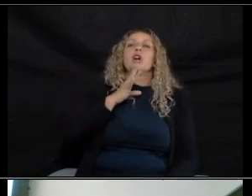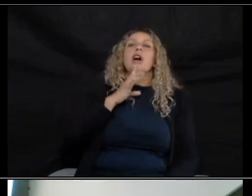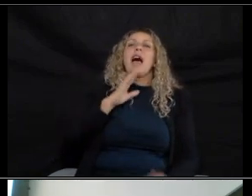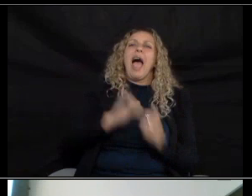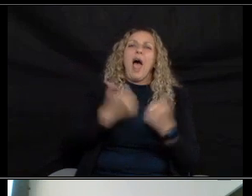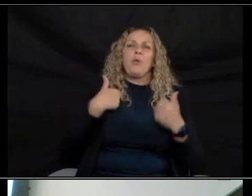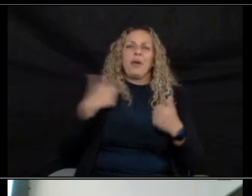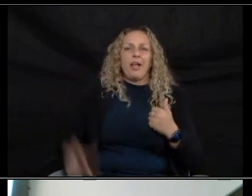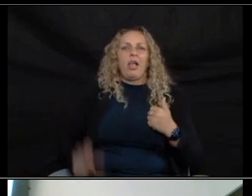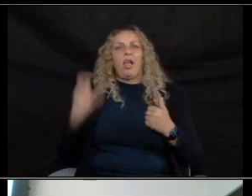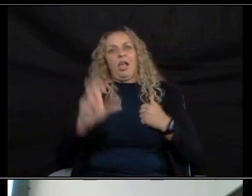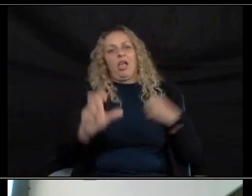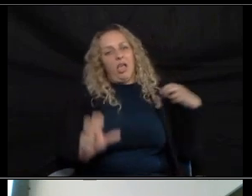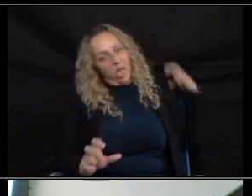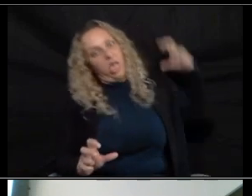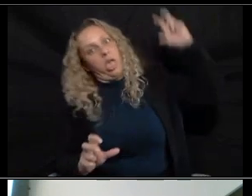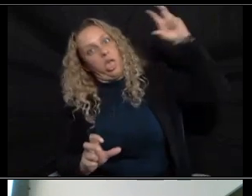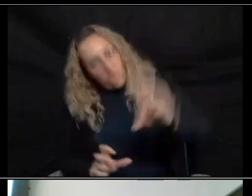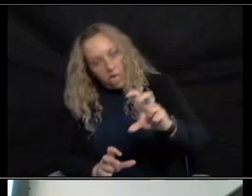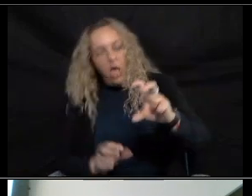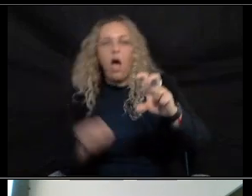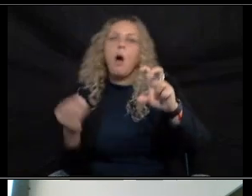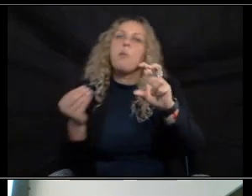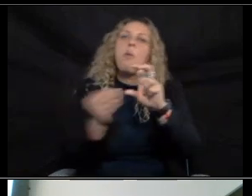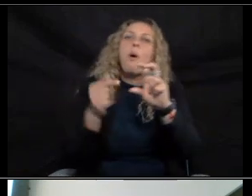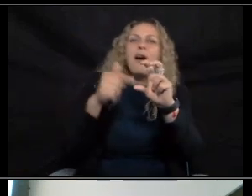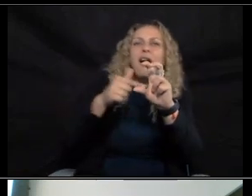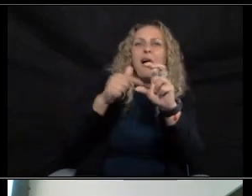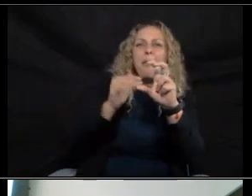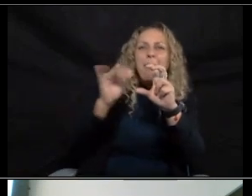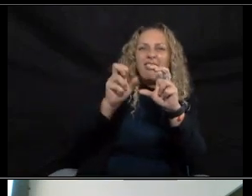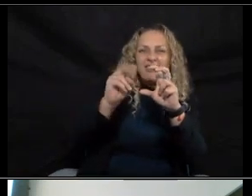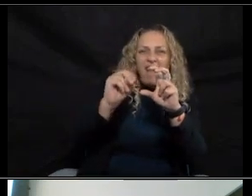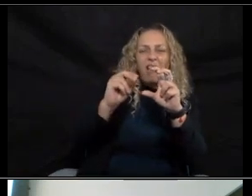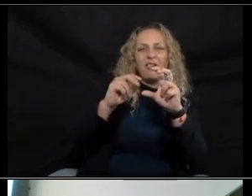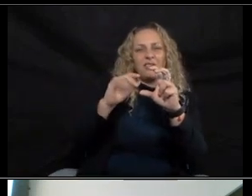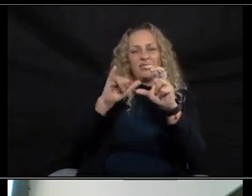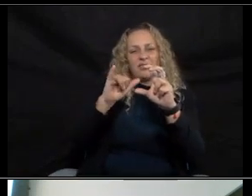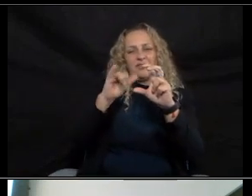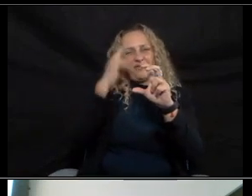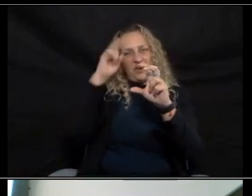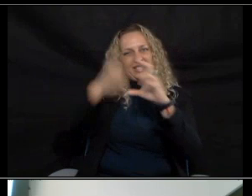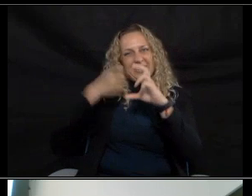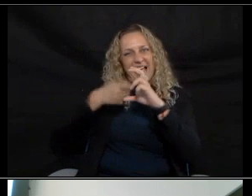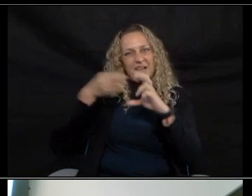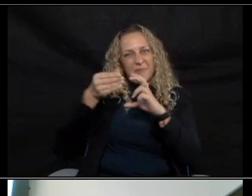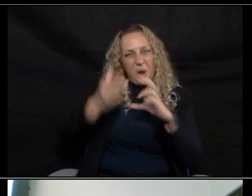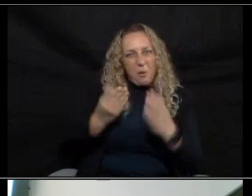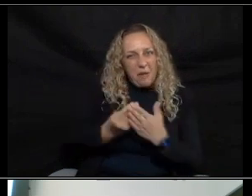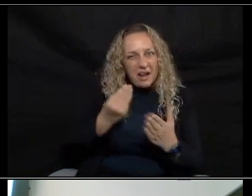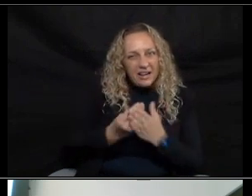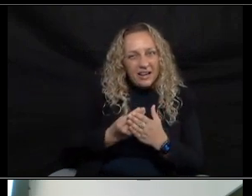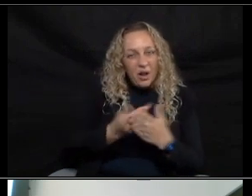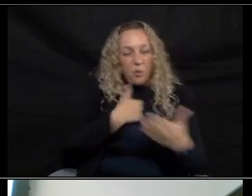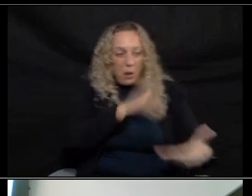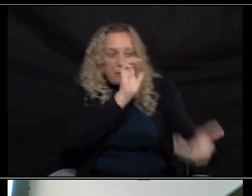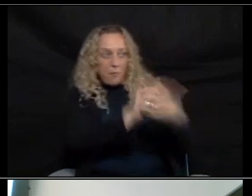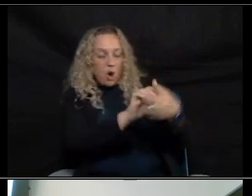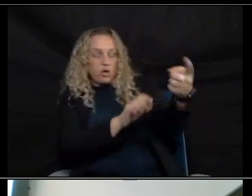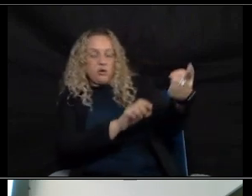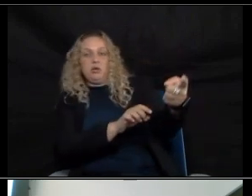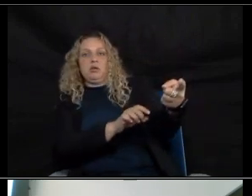down and put millions more dollars of the taxpayers' money into a partnership that to date appears